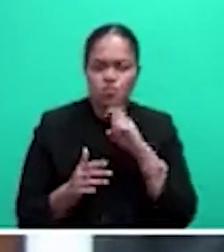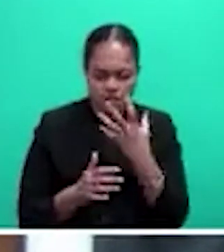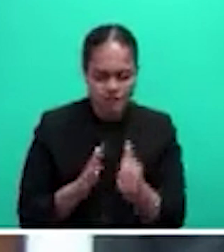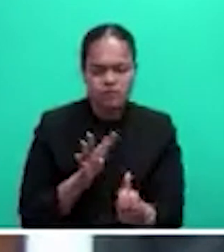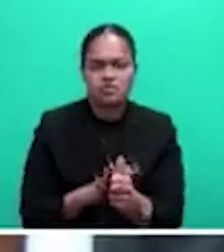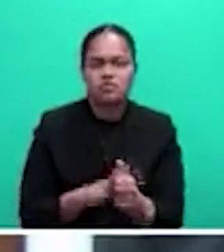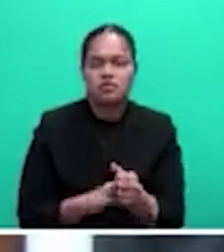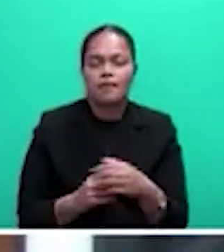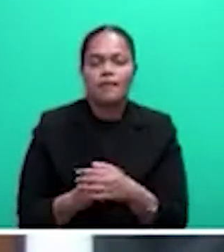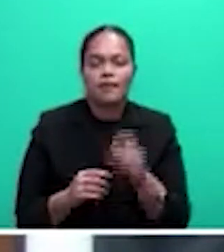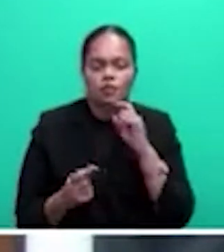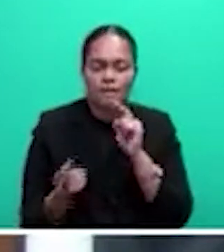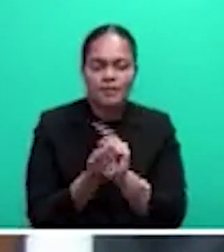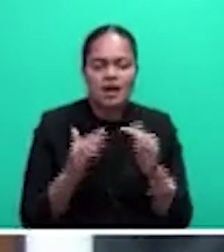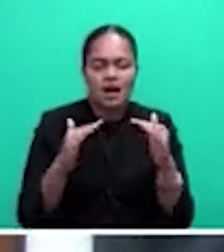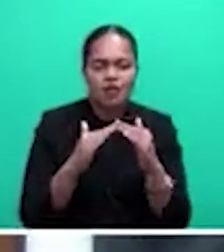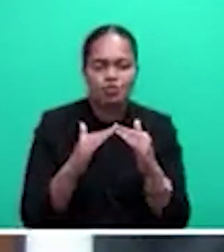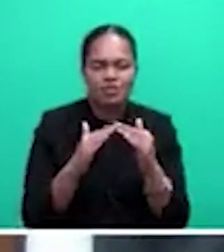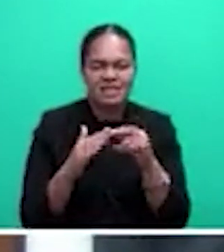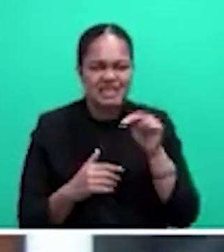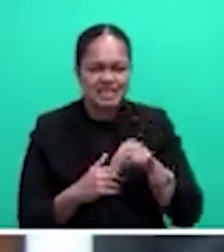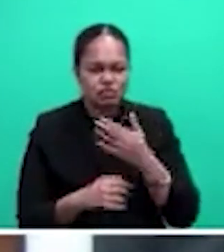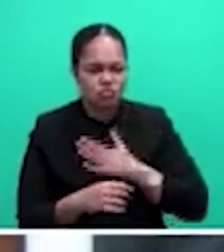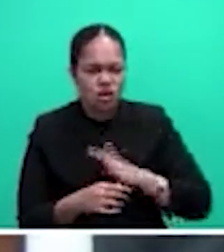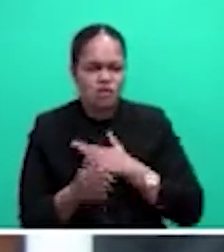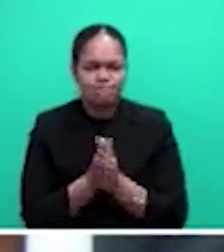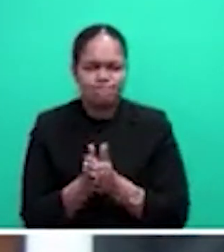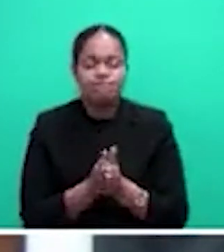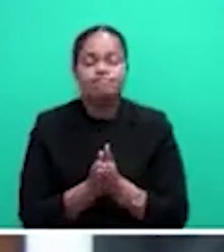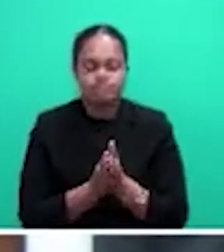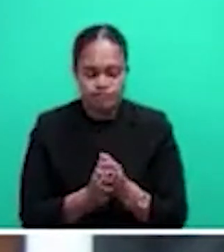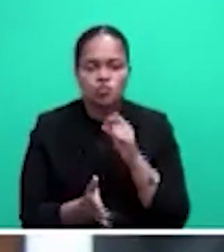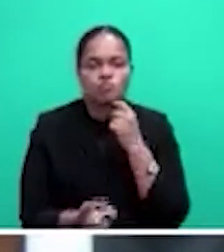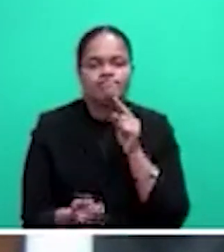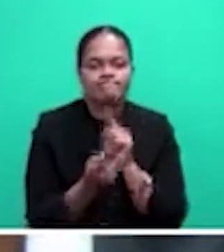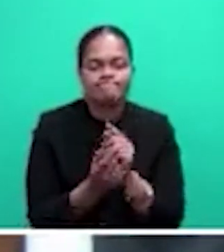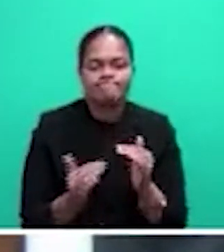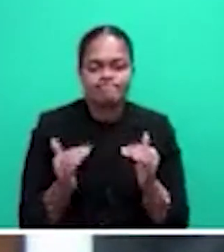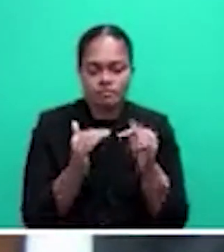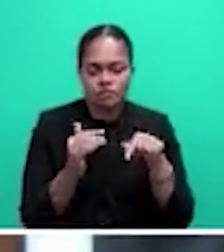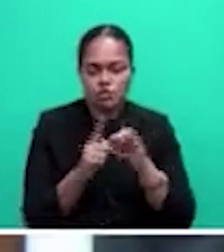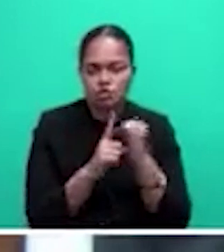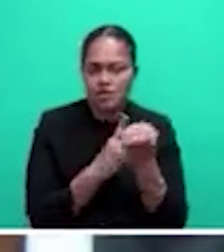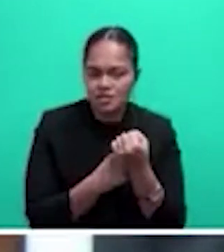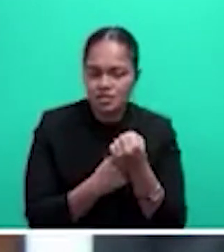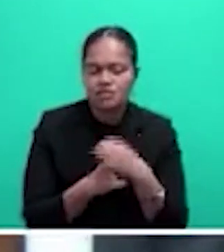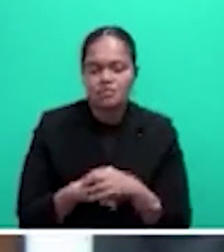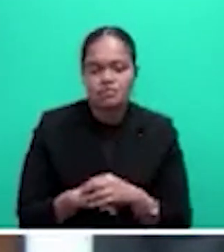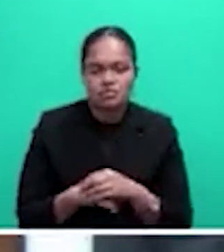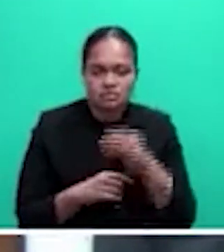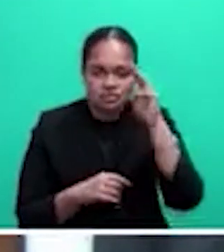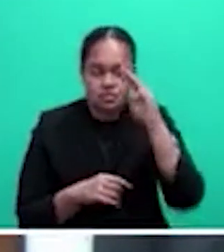to meet their housing needs, including the most vulnerable in society. Mr. Speaker, sir,